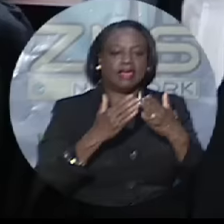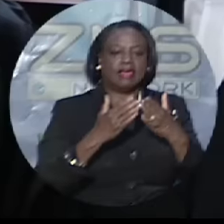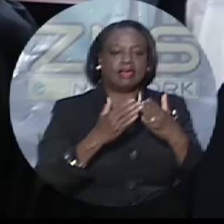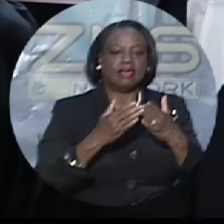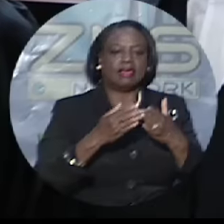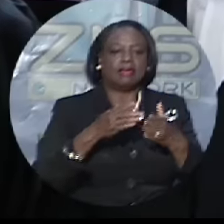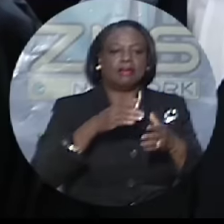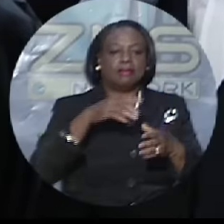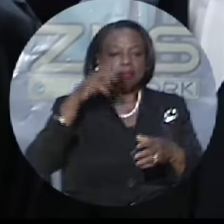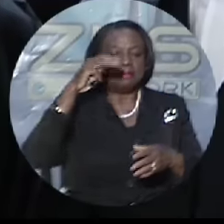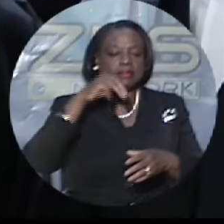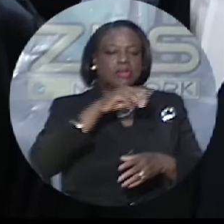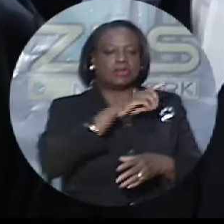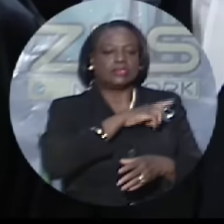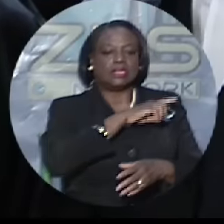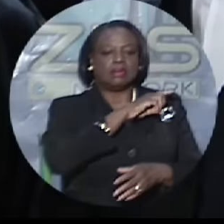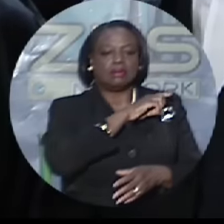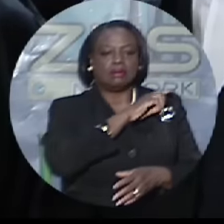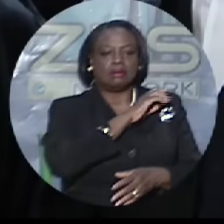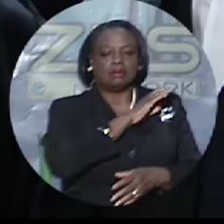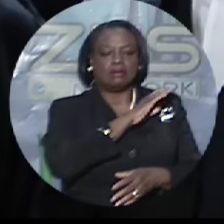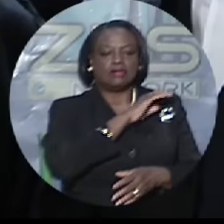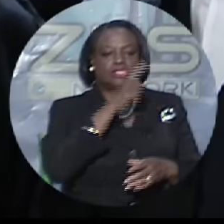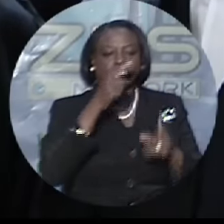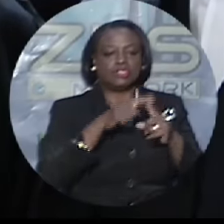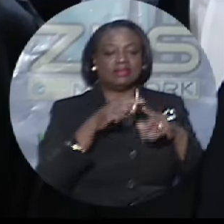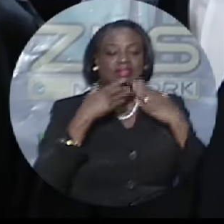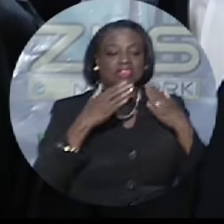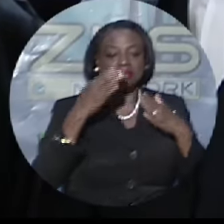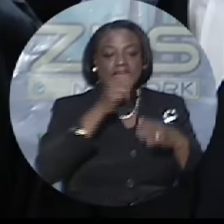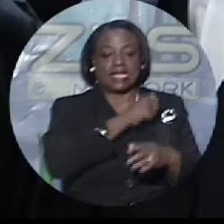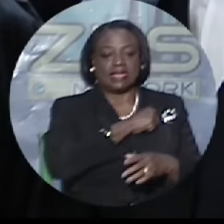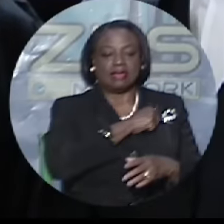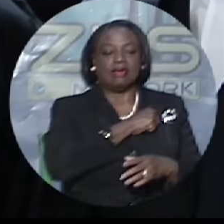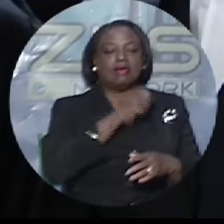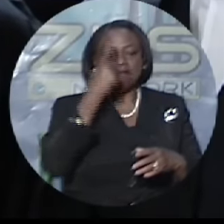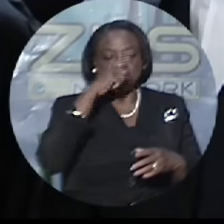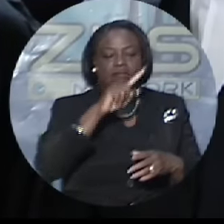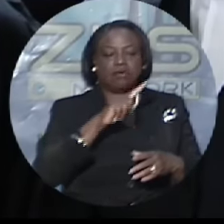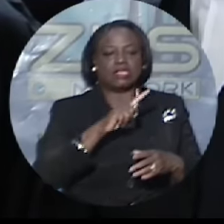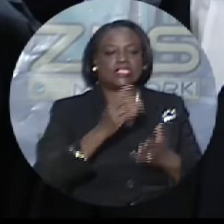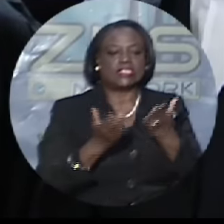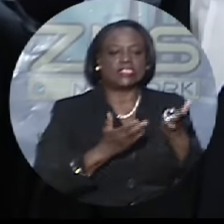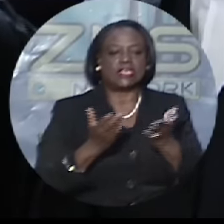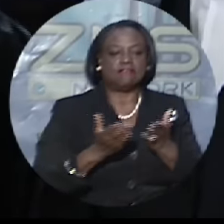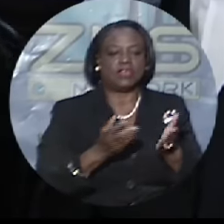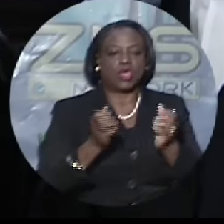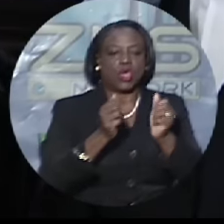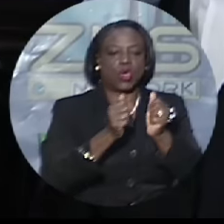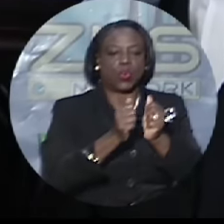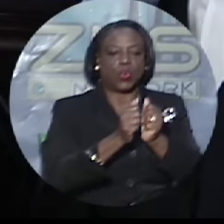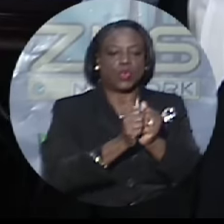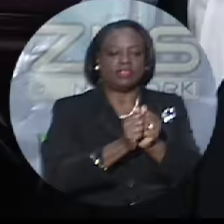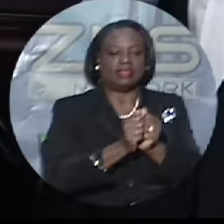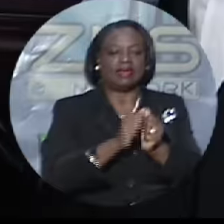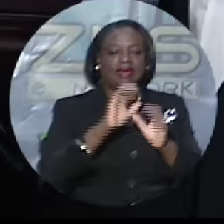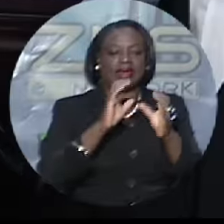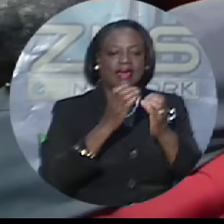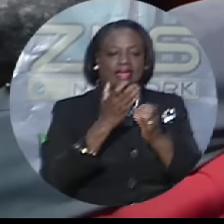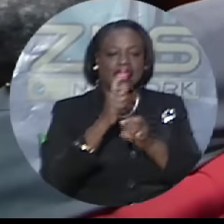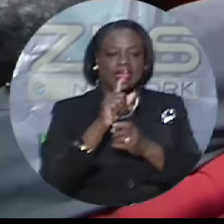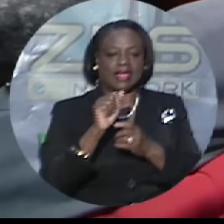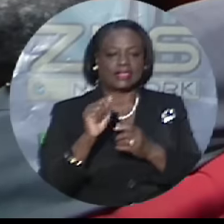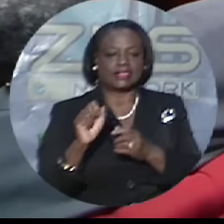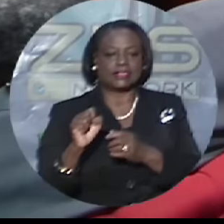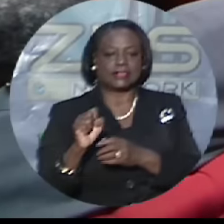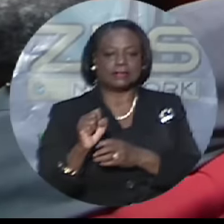also encouraged judges to follow the example set by the appellate court, which she said brought systemic change in the administration of